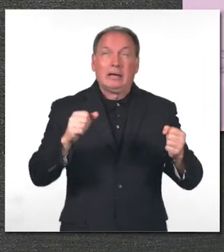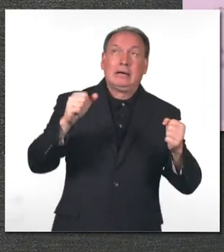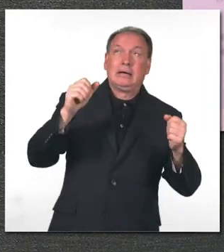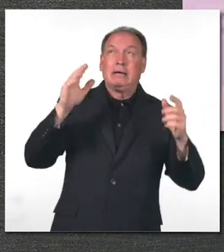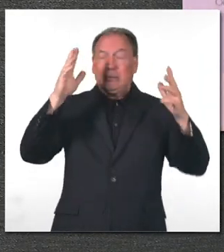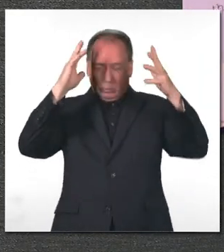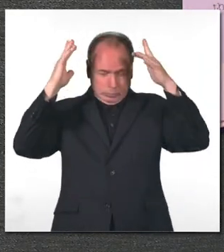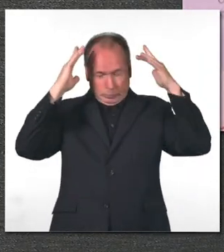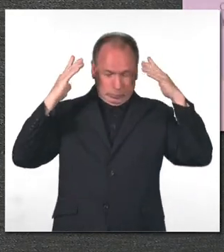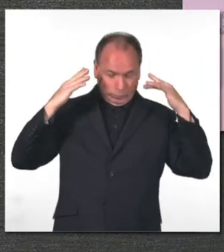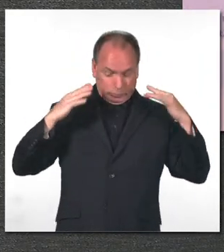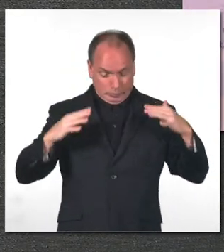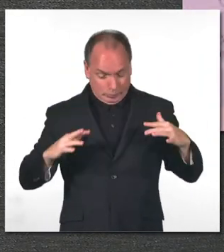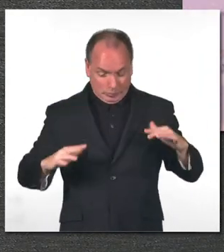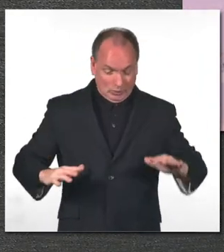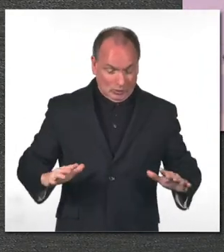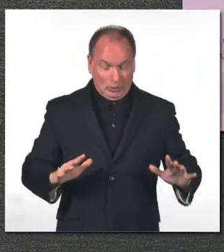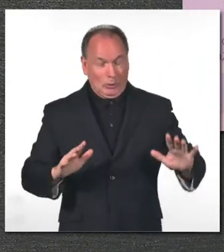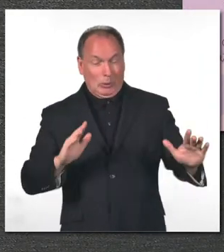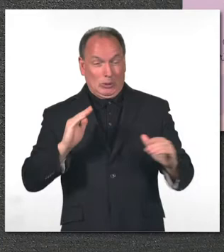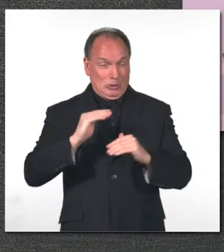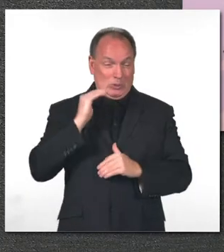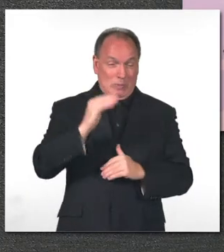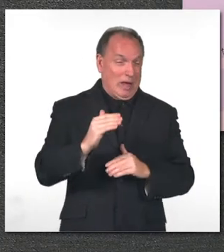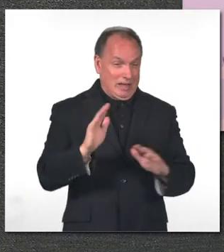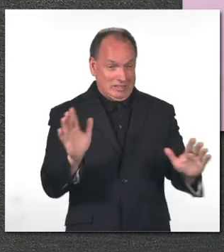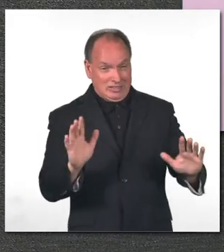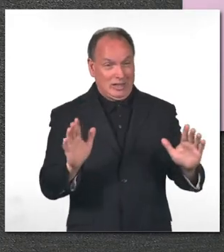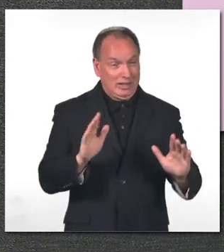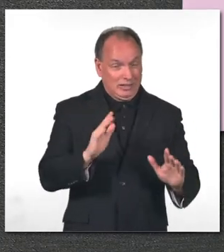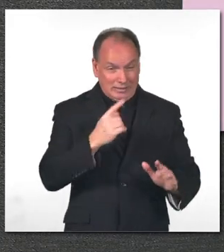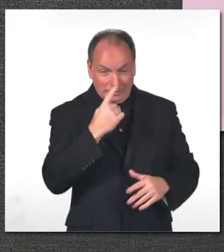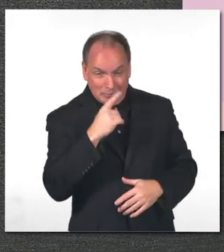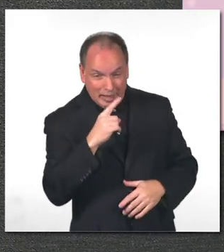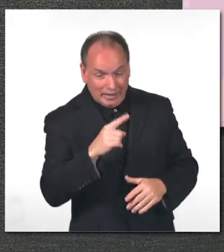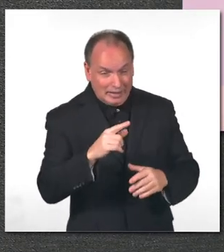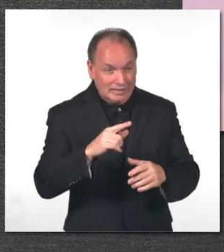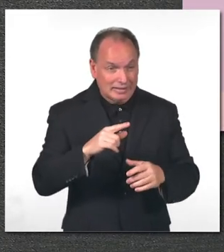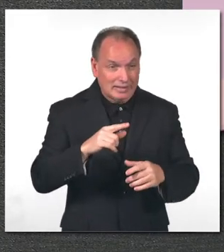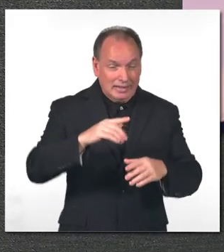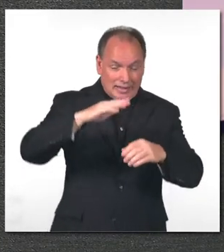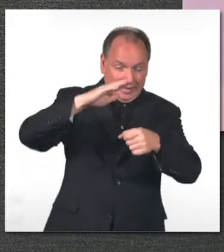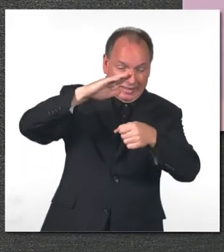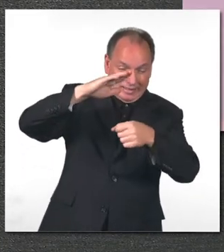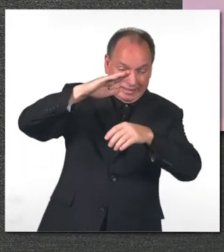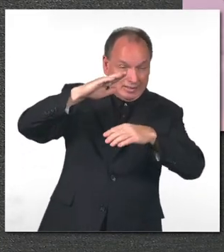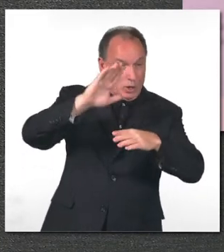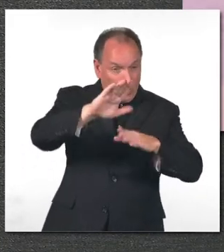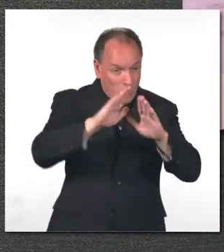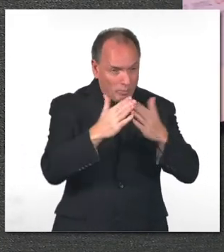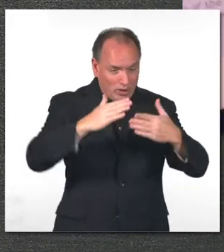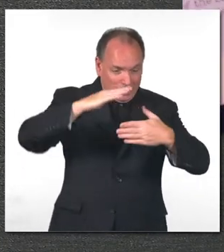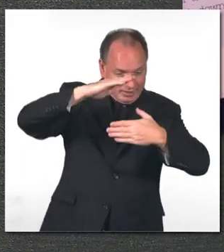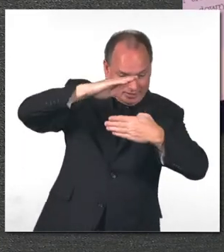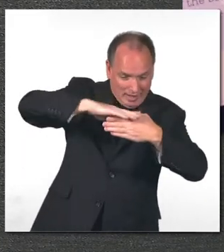That might have been a little too much. Can you tap, tap, tap